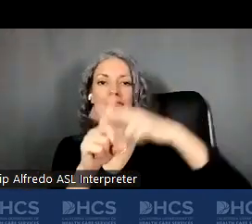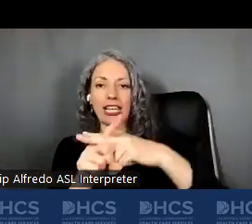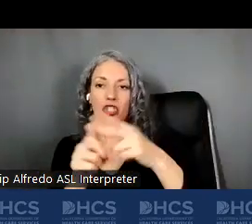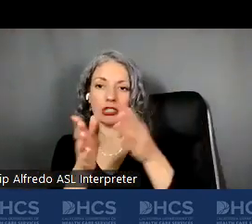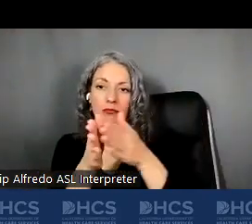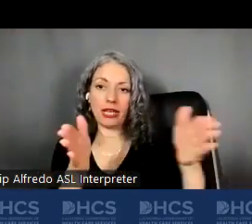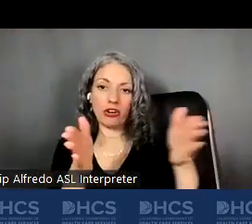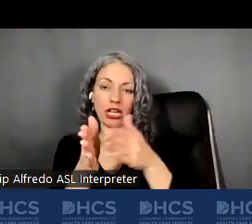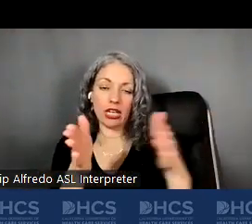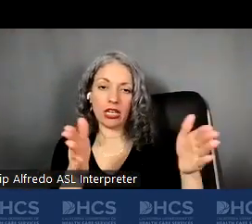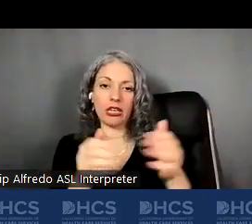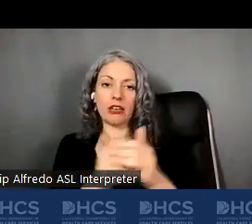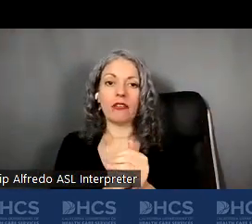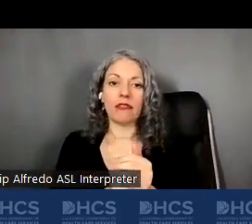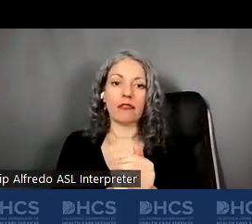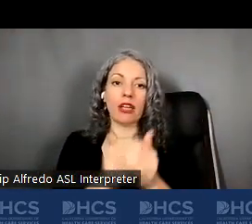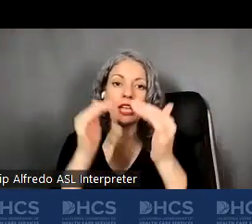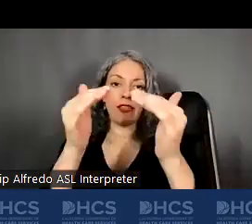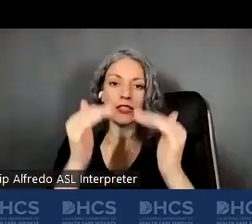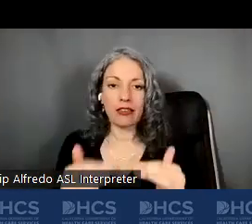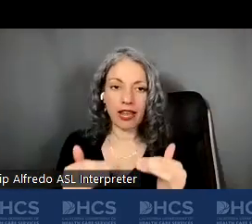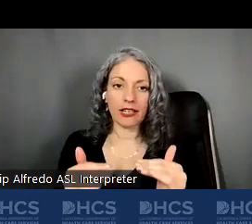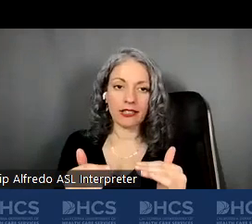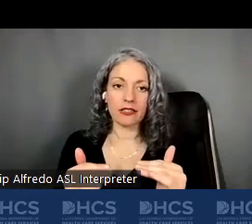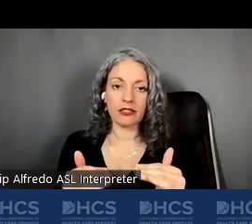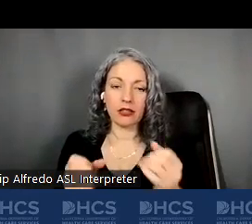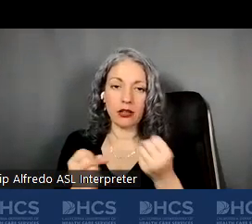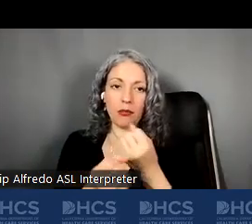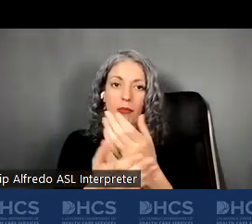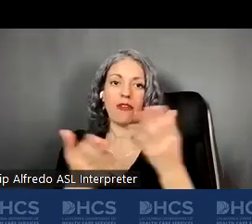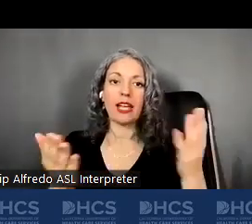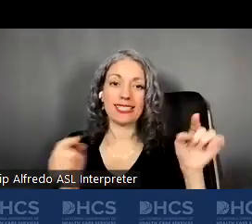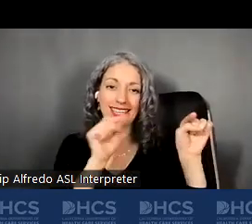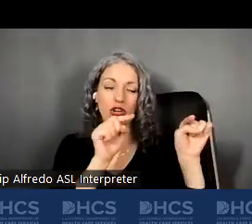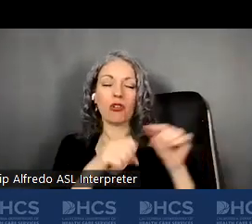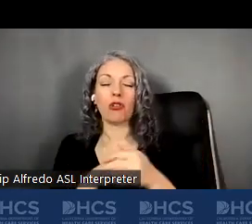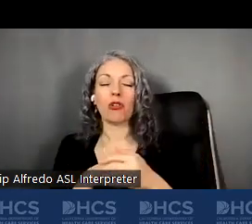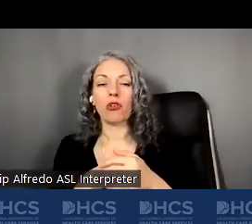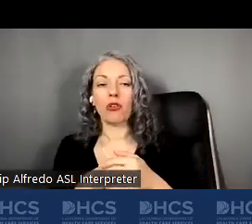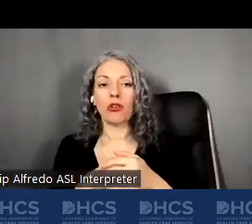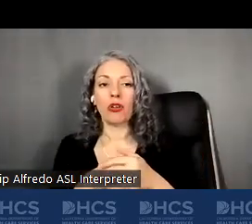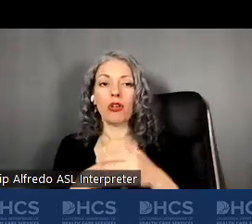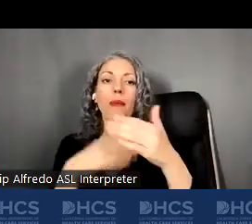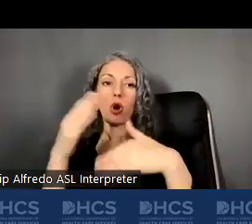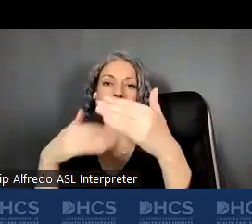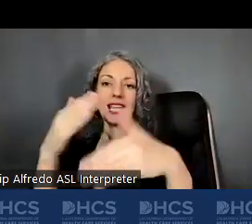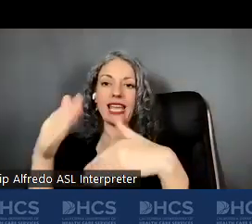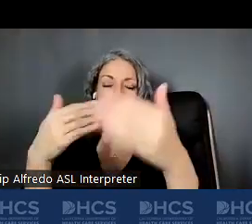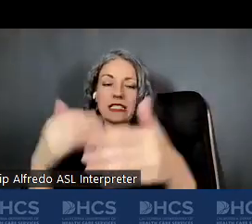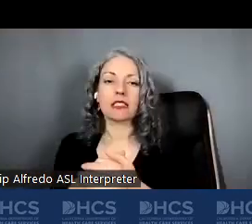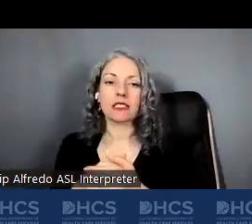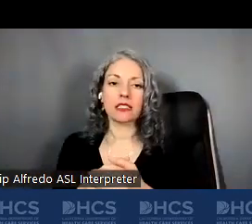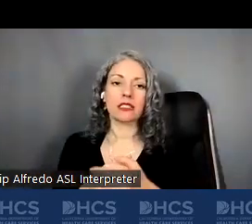and then the next slide provides the additional